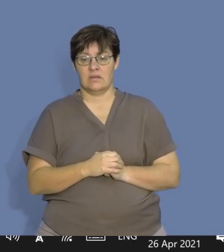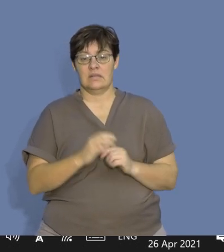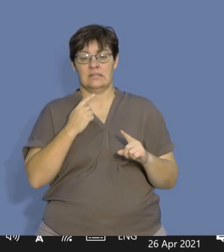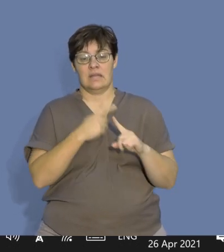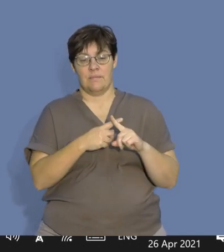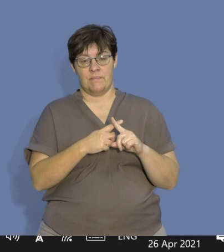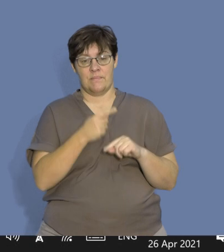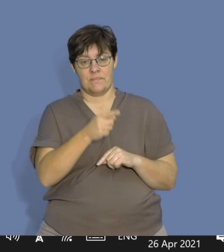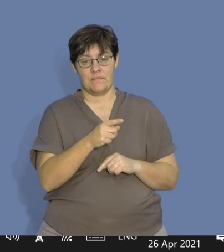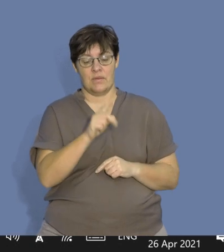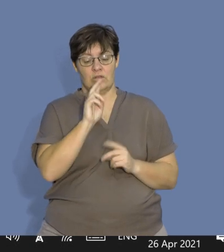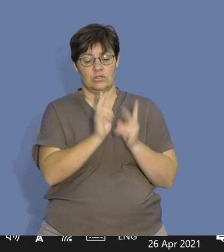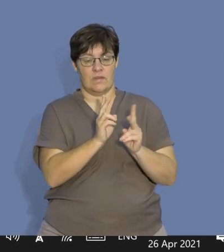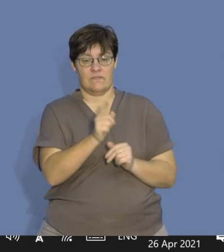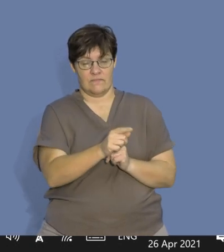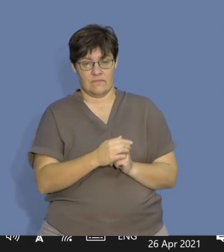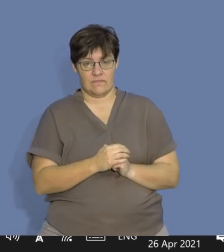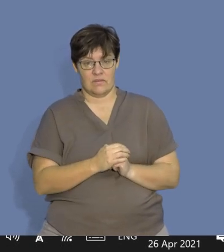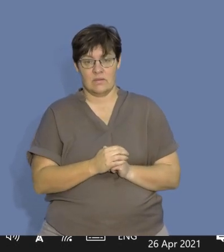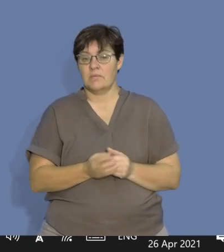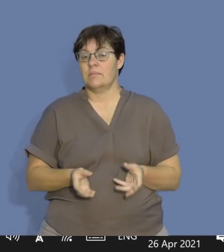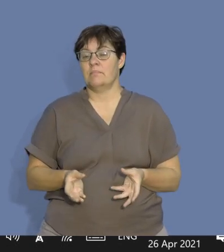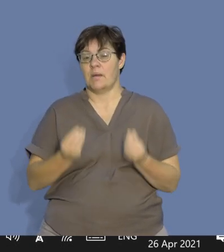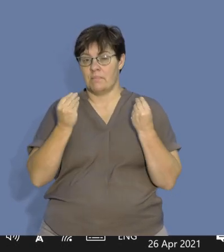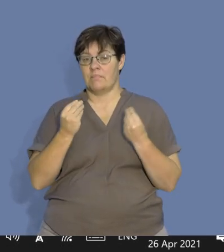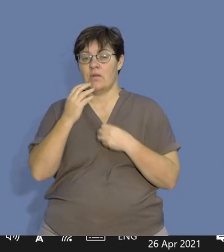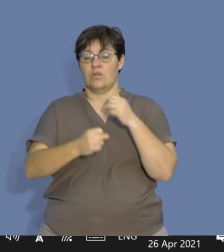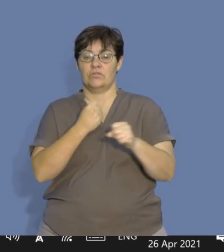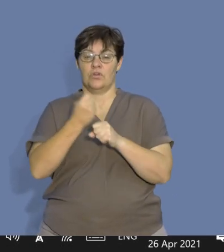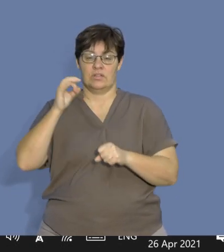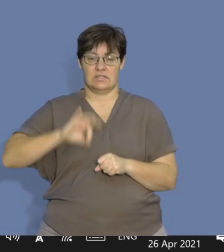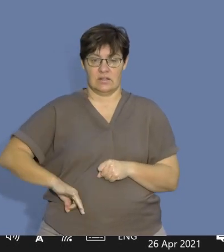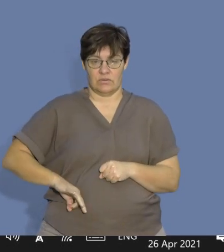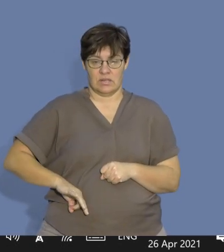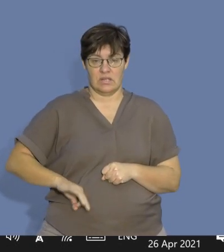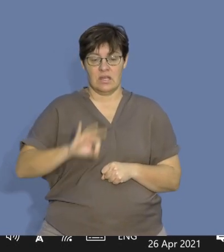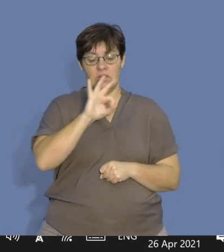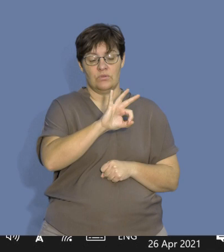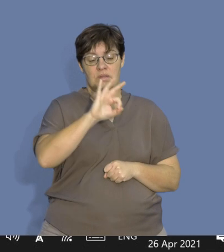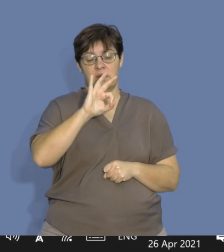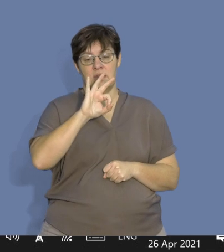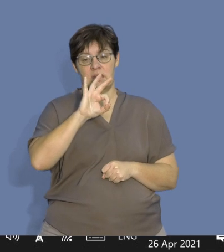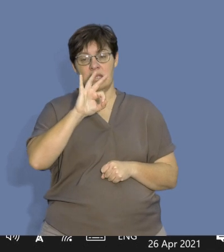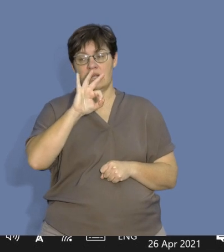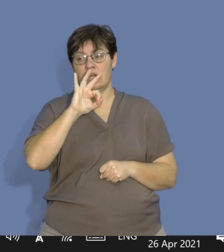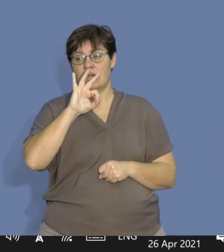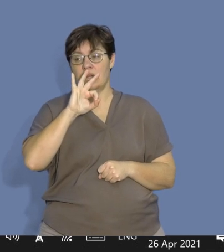I'm multiplying that by 12 to give me her annual salary,